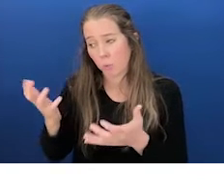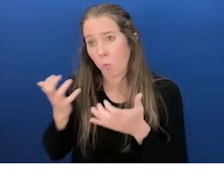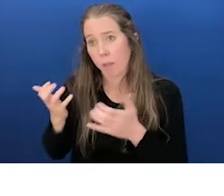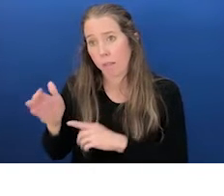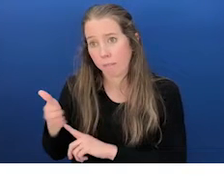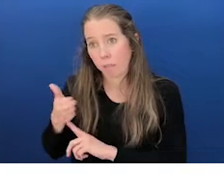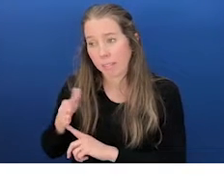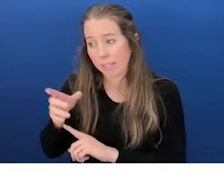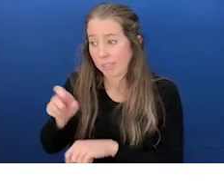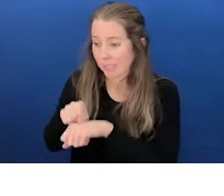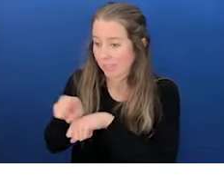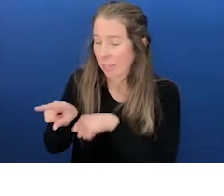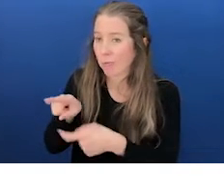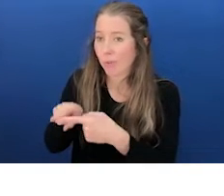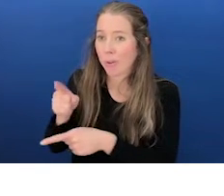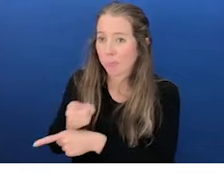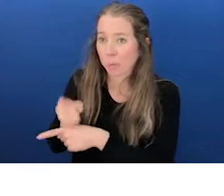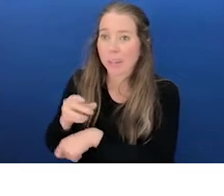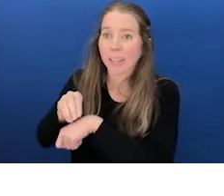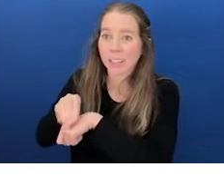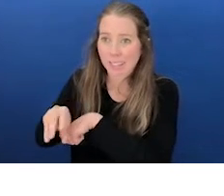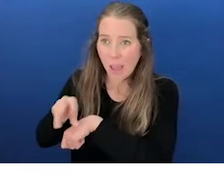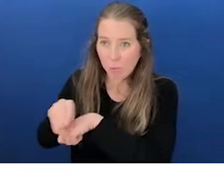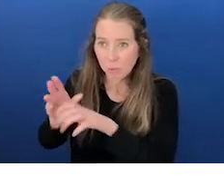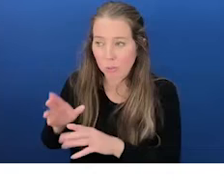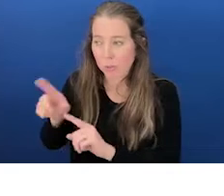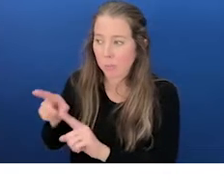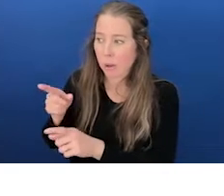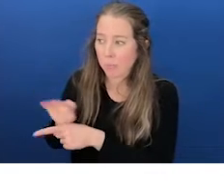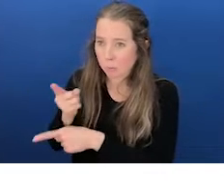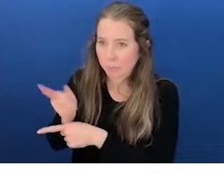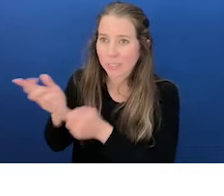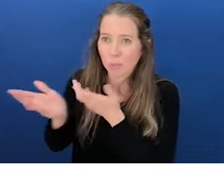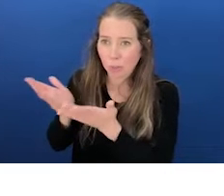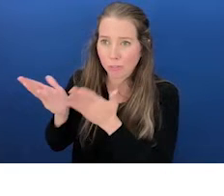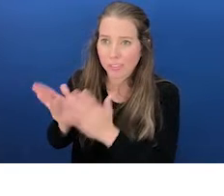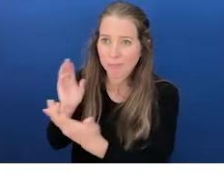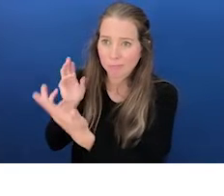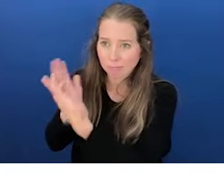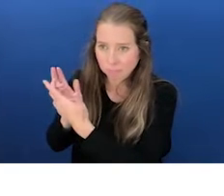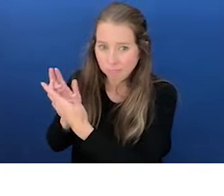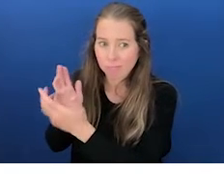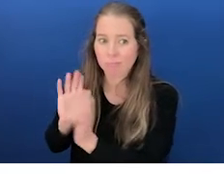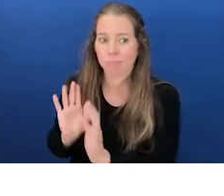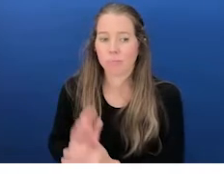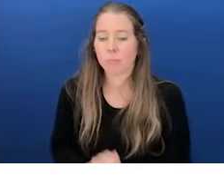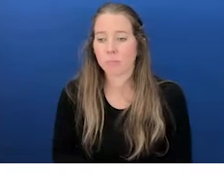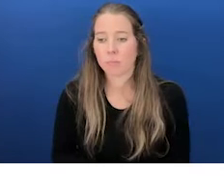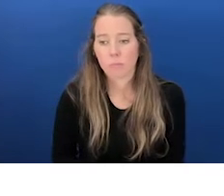sent to the appropriate counselors and the appropriate services that the students need to.